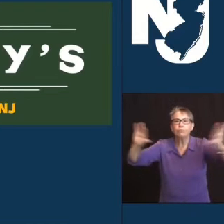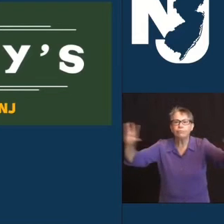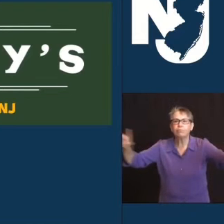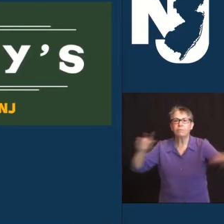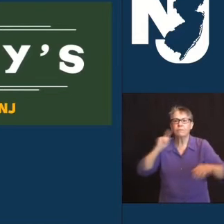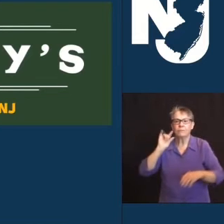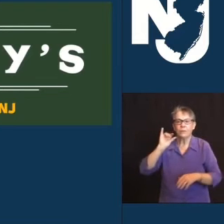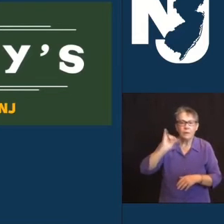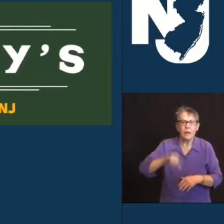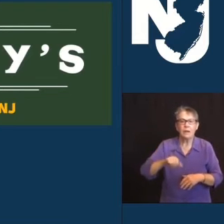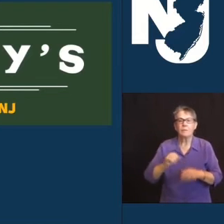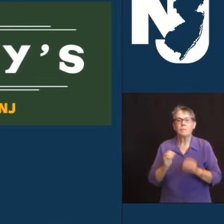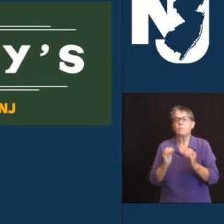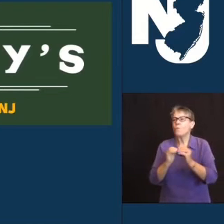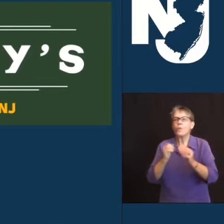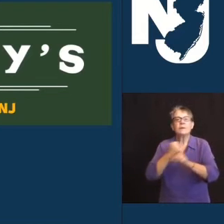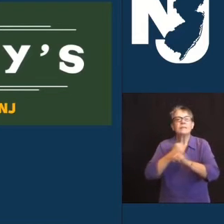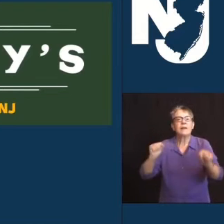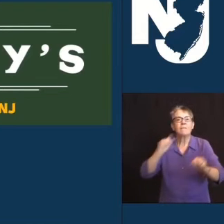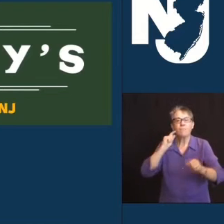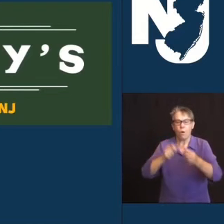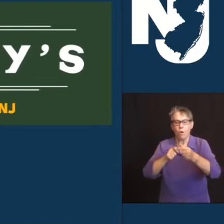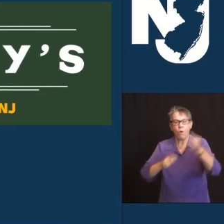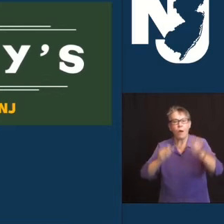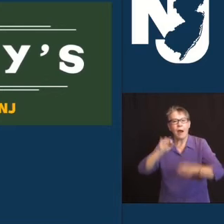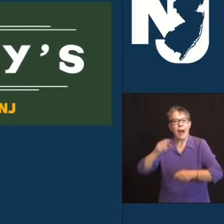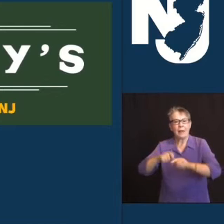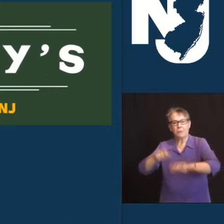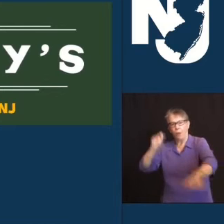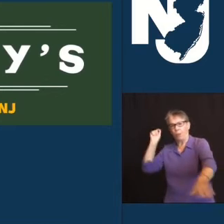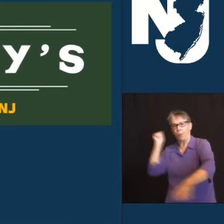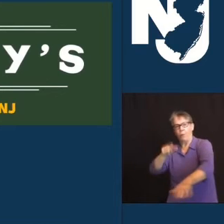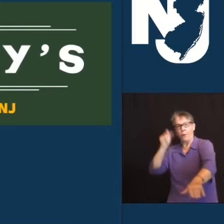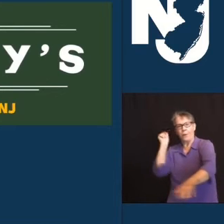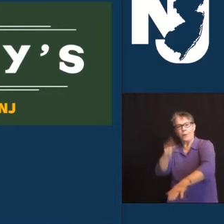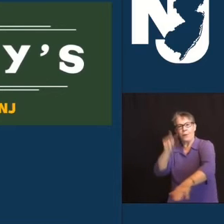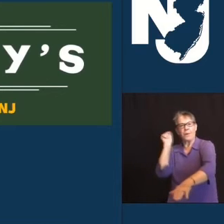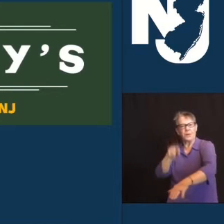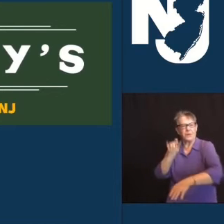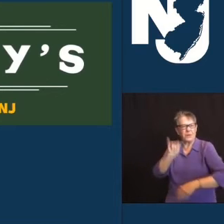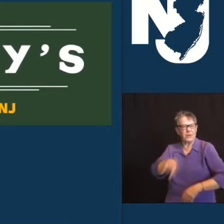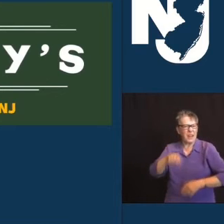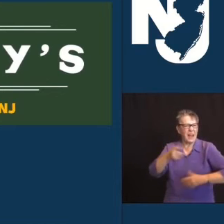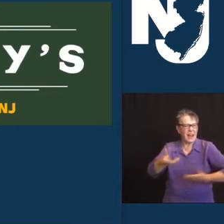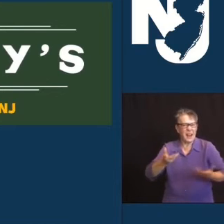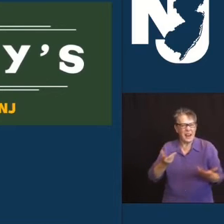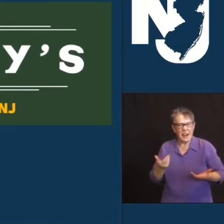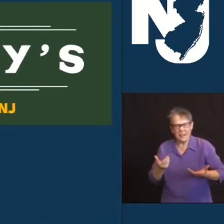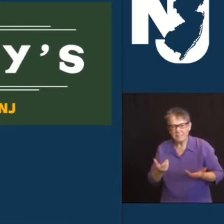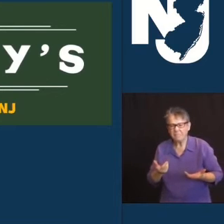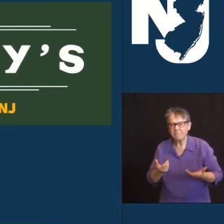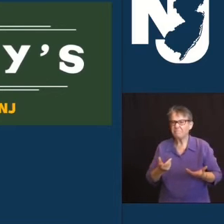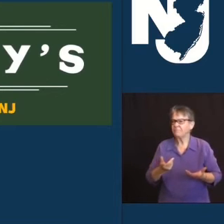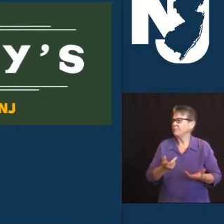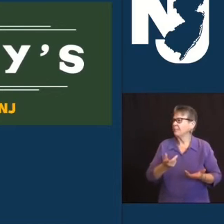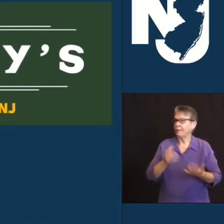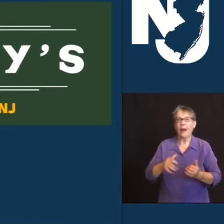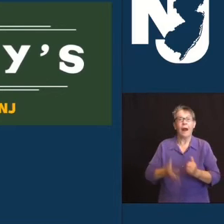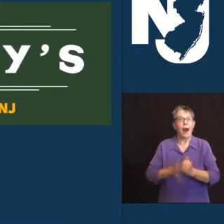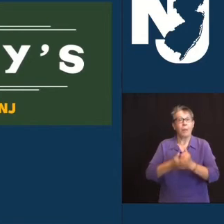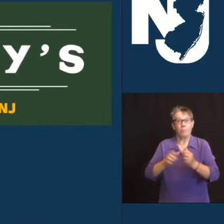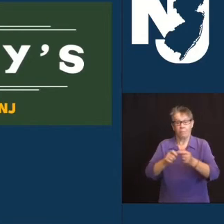and get their stress out. And right now, I know there are a lot of us who could use the chance to let off a little steam, Ed, in a